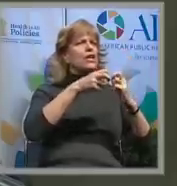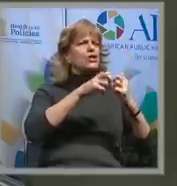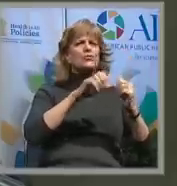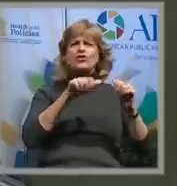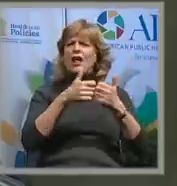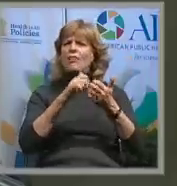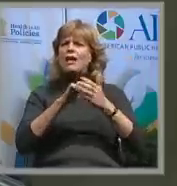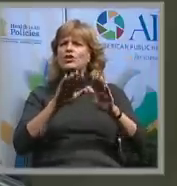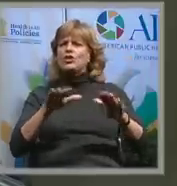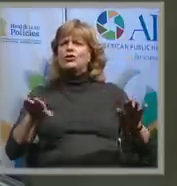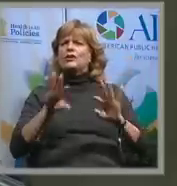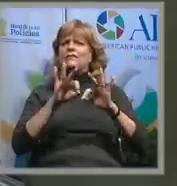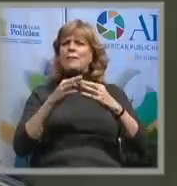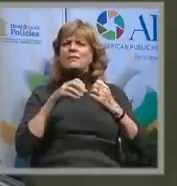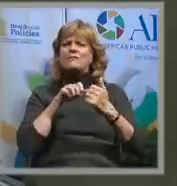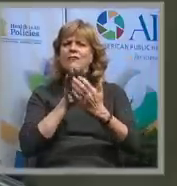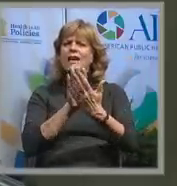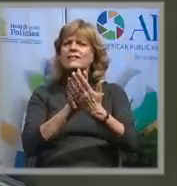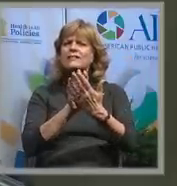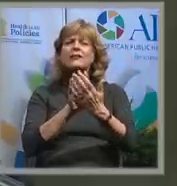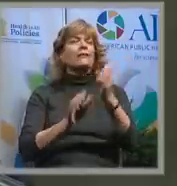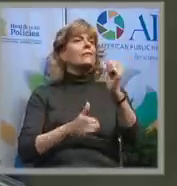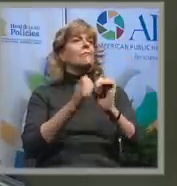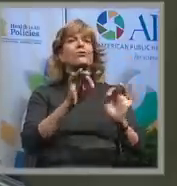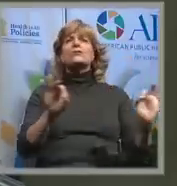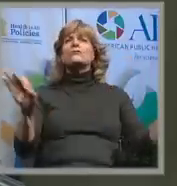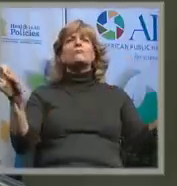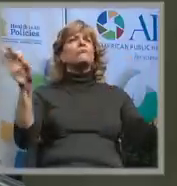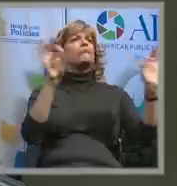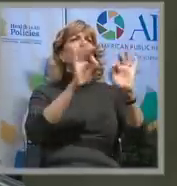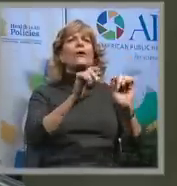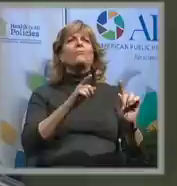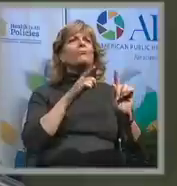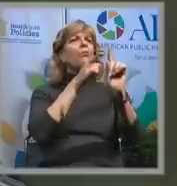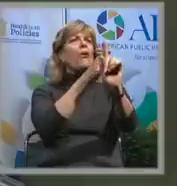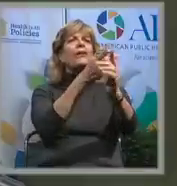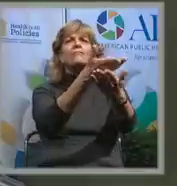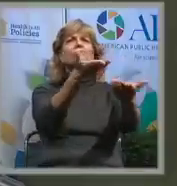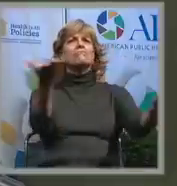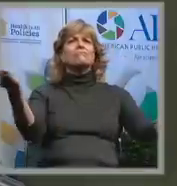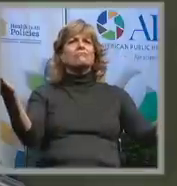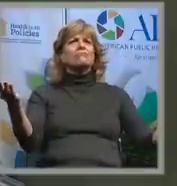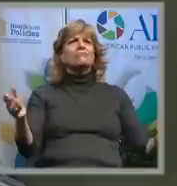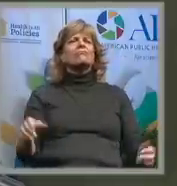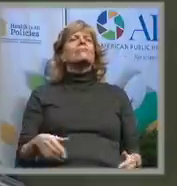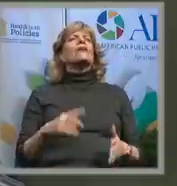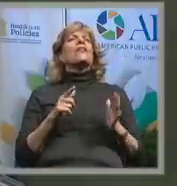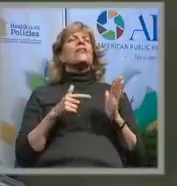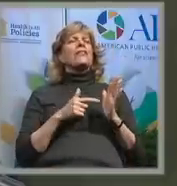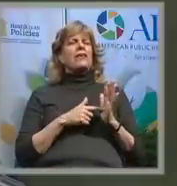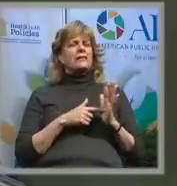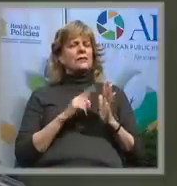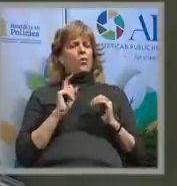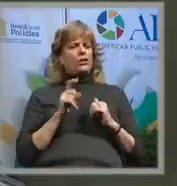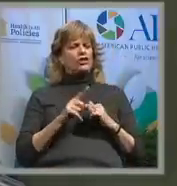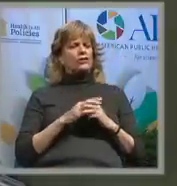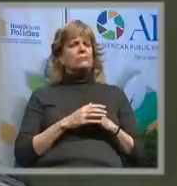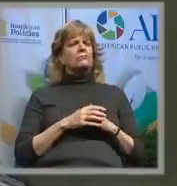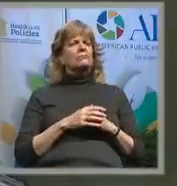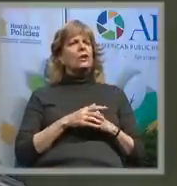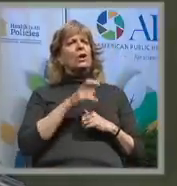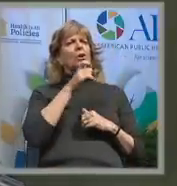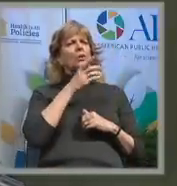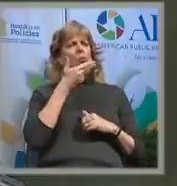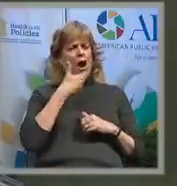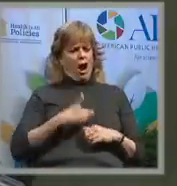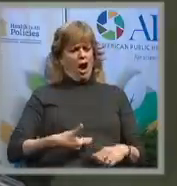that children and families face. The most important point for you today is this ineluctable question. Who